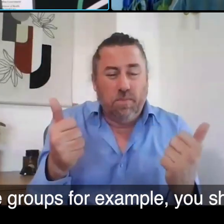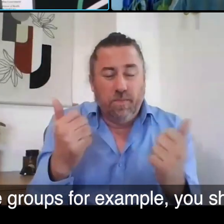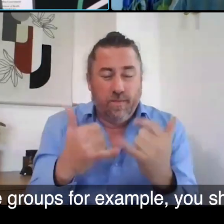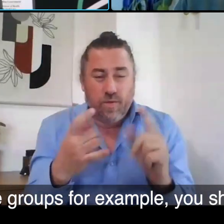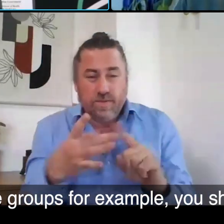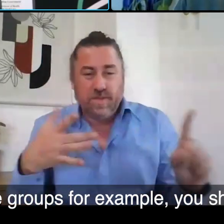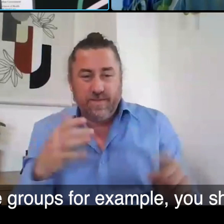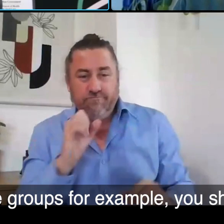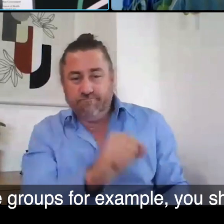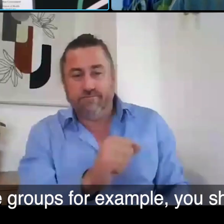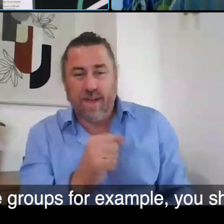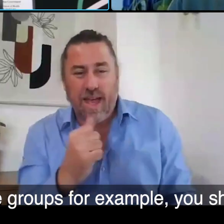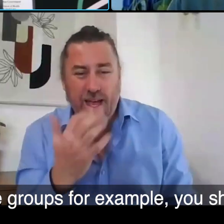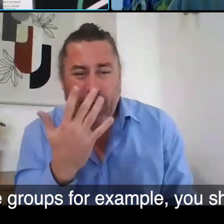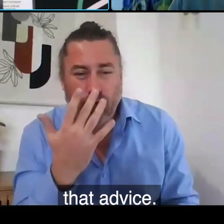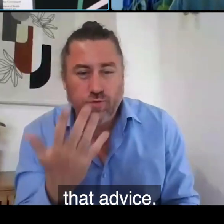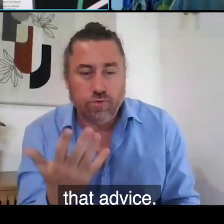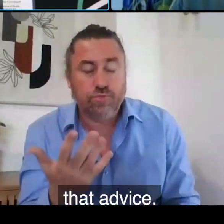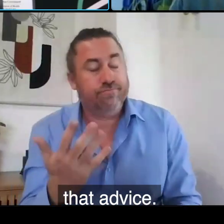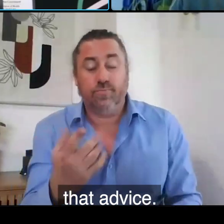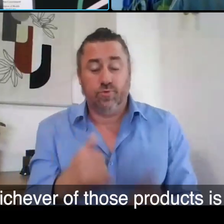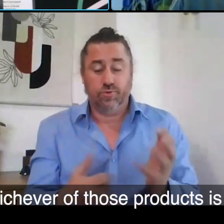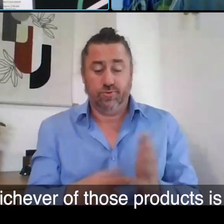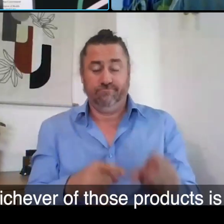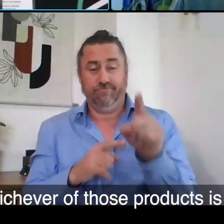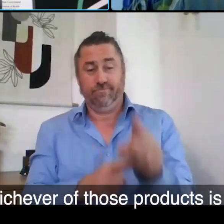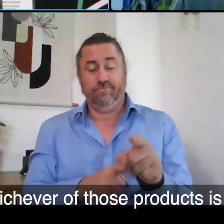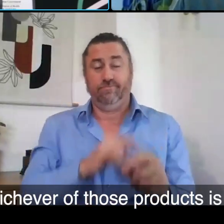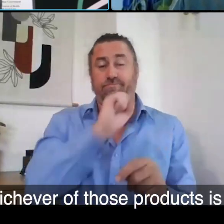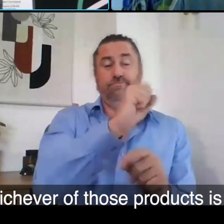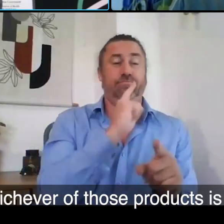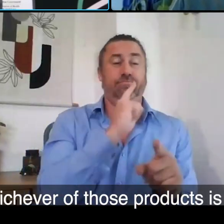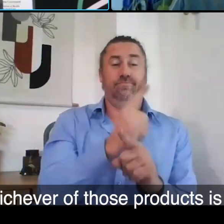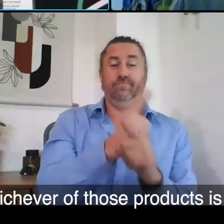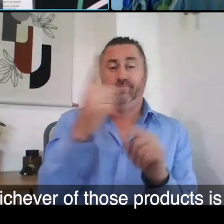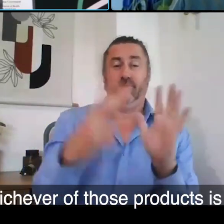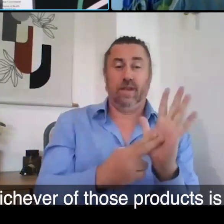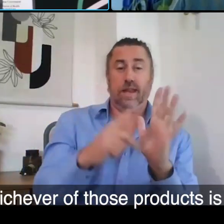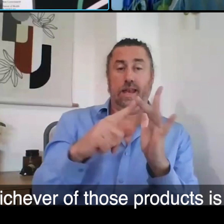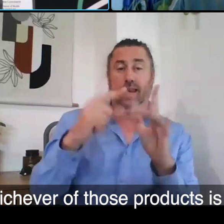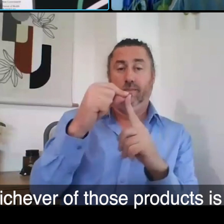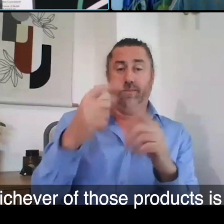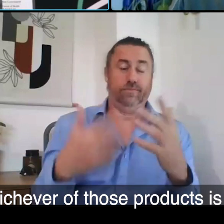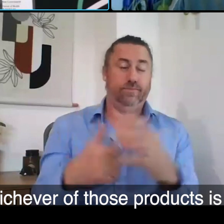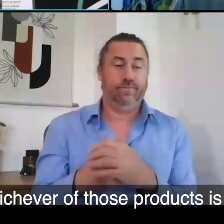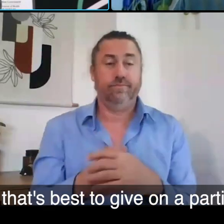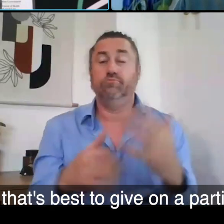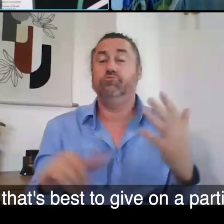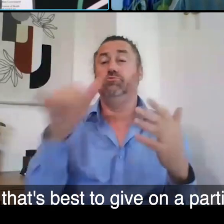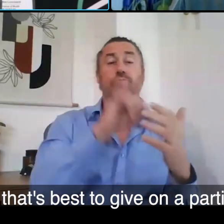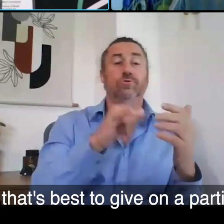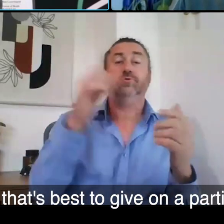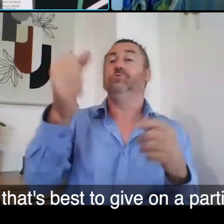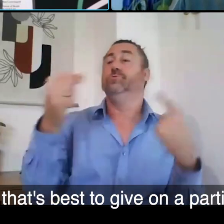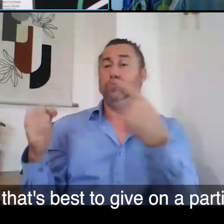specific age groups, for example, you should follow that advice, and then whichever of those products is in the fridge is the